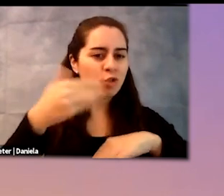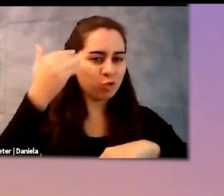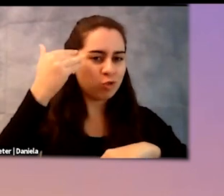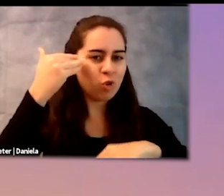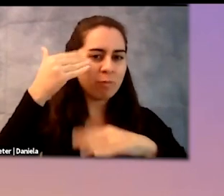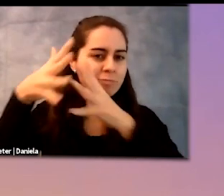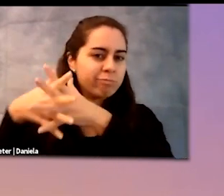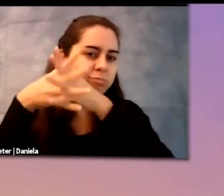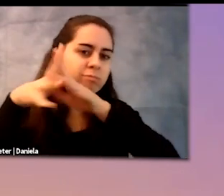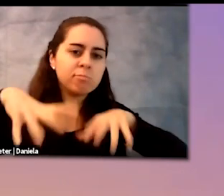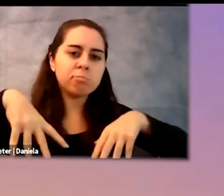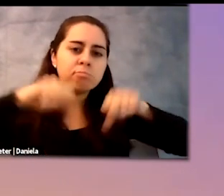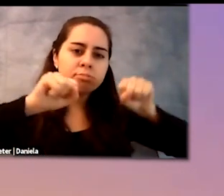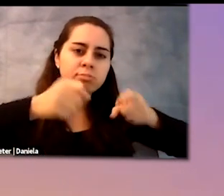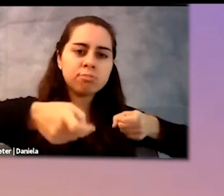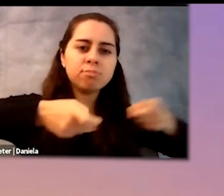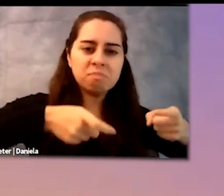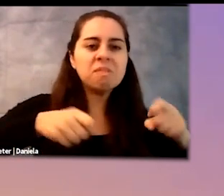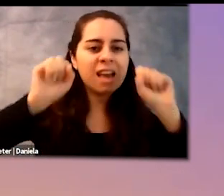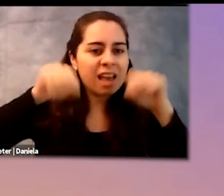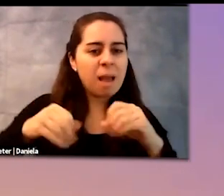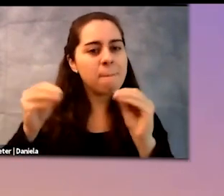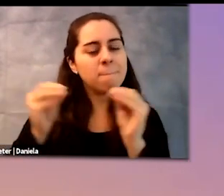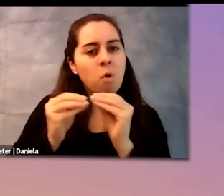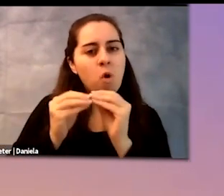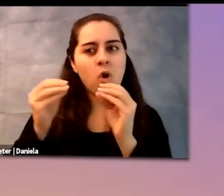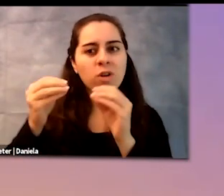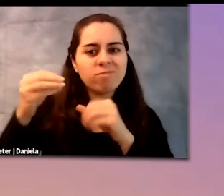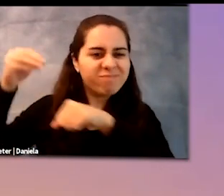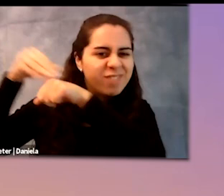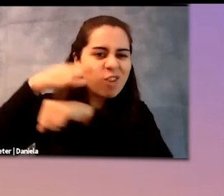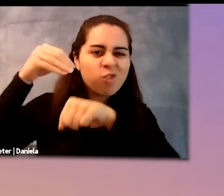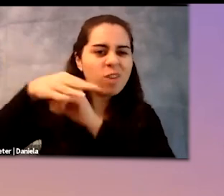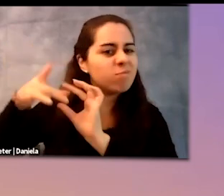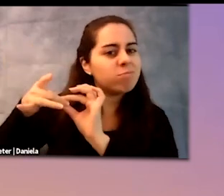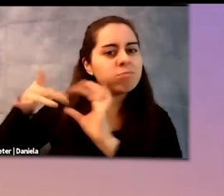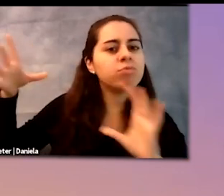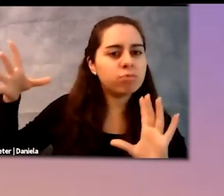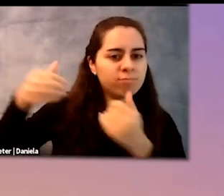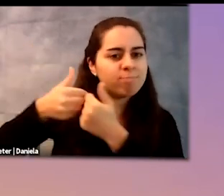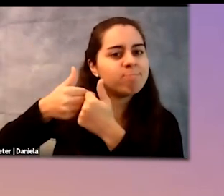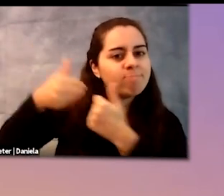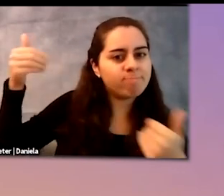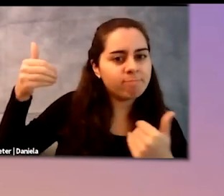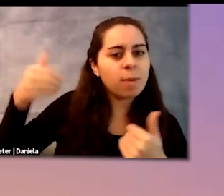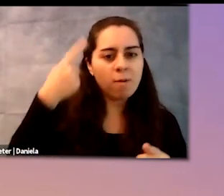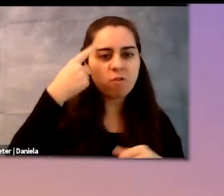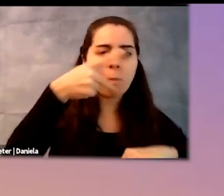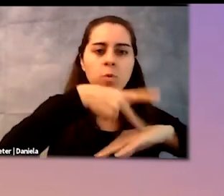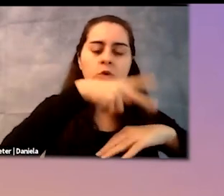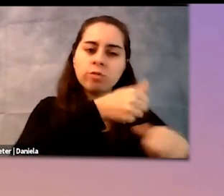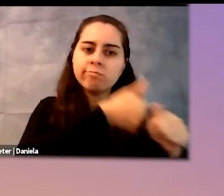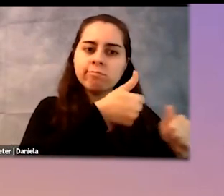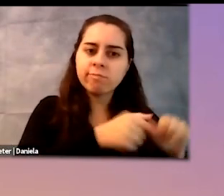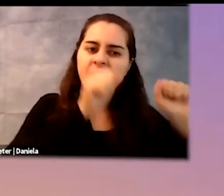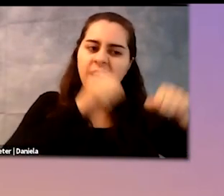special program for you today. We will be showing a small clip of a documentary about that event, where